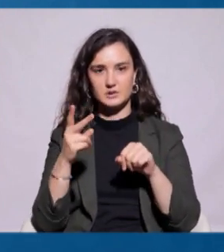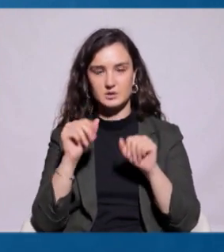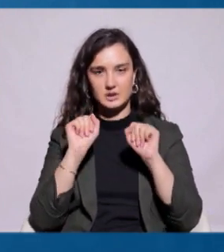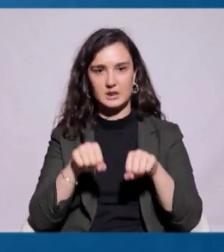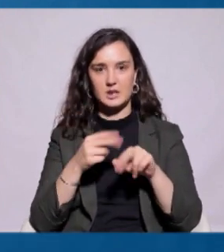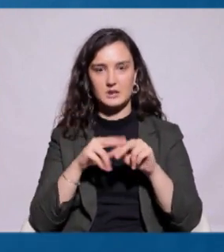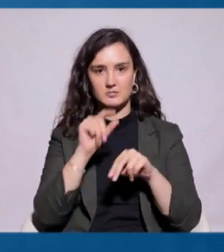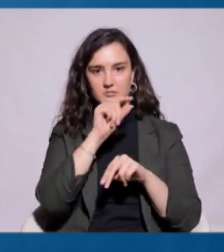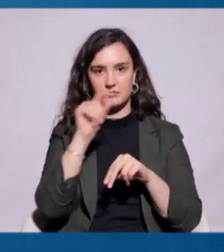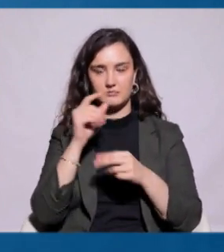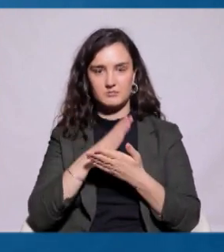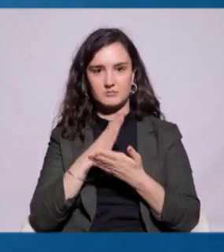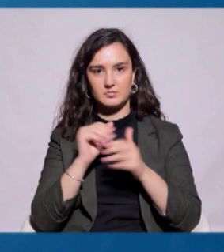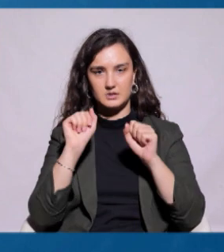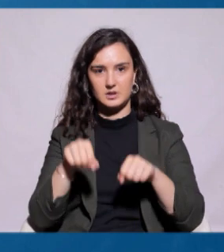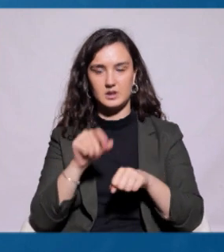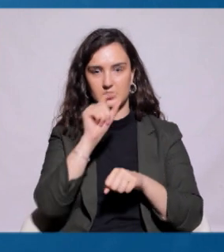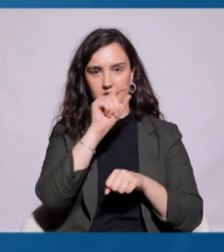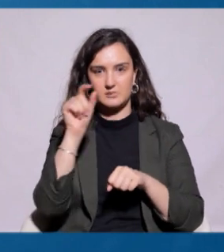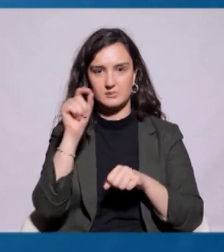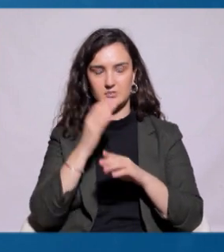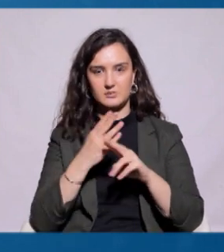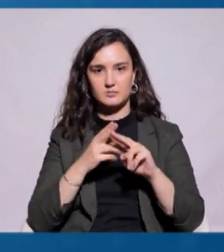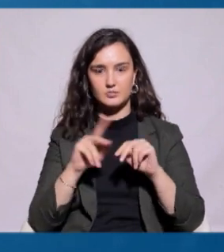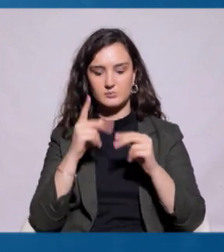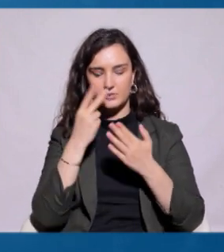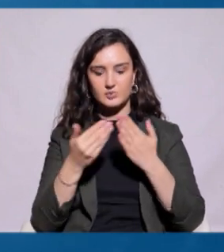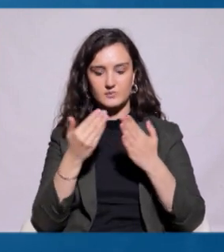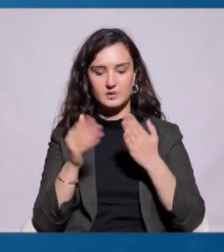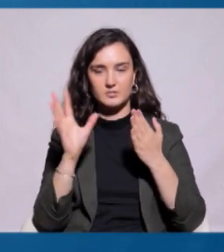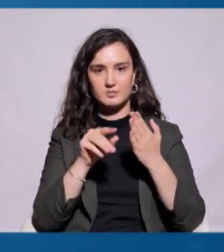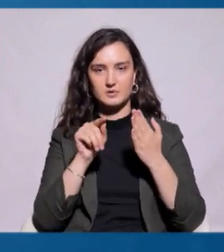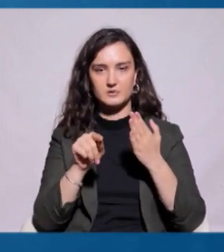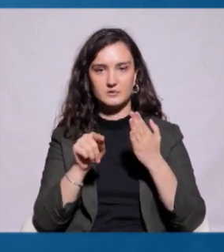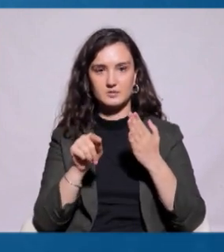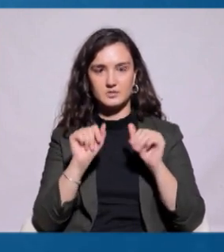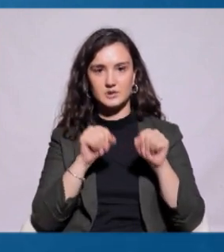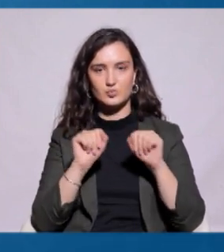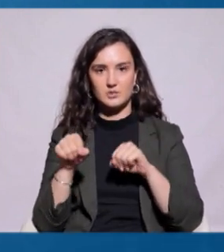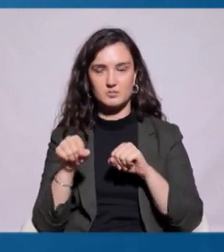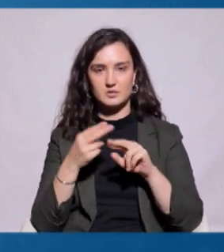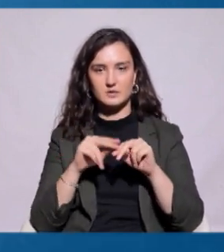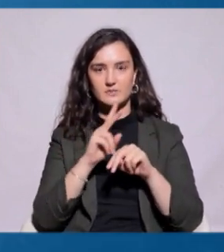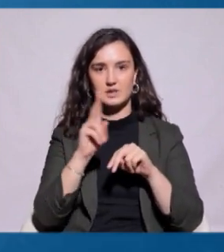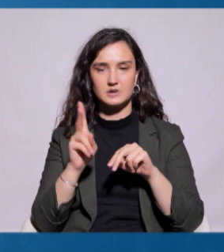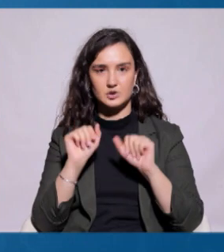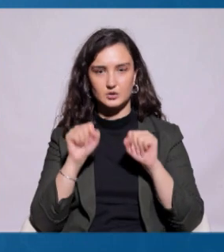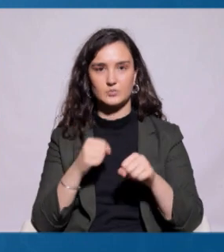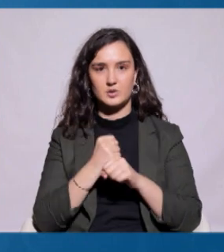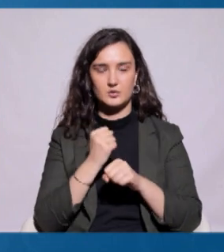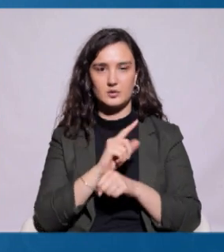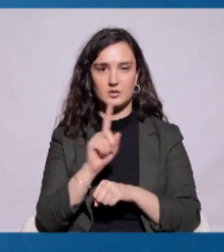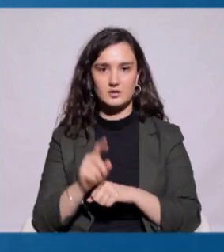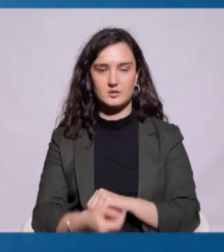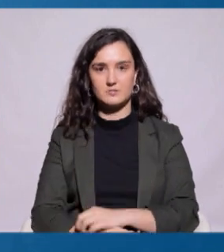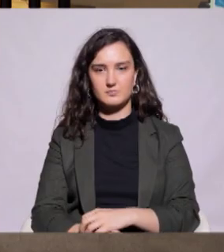can is highlighted. Can is highlighted because it shows the ability that someone can do